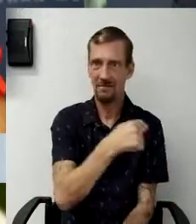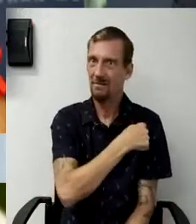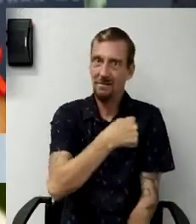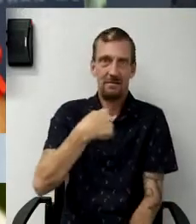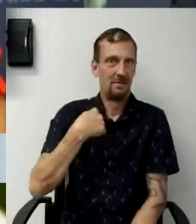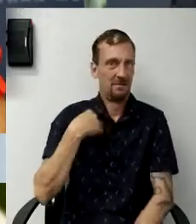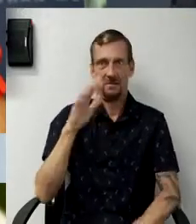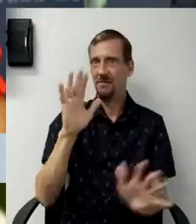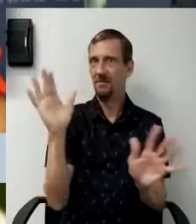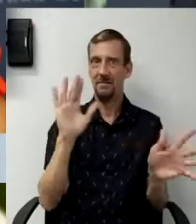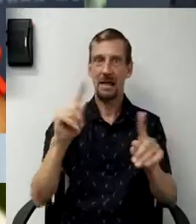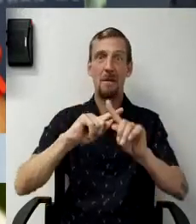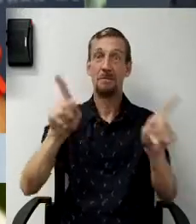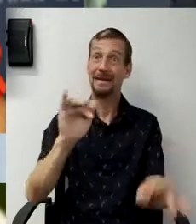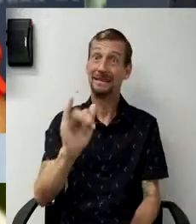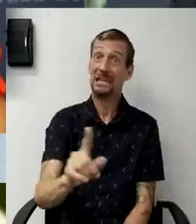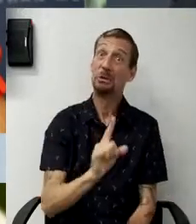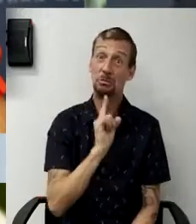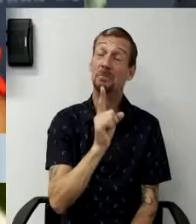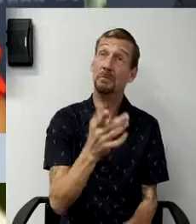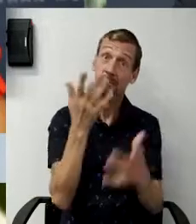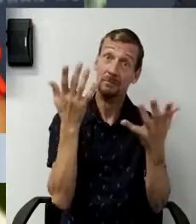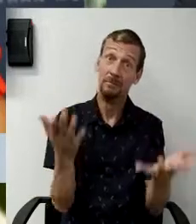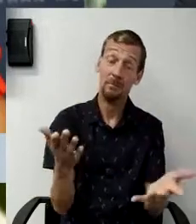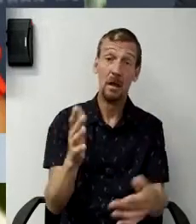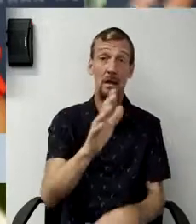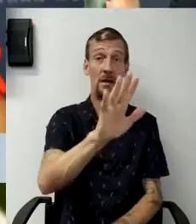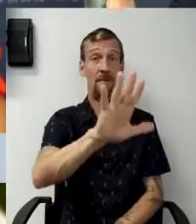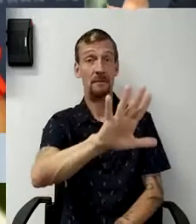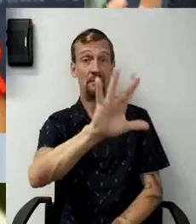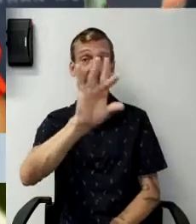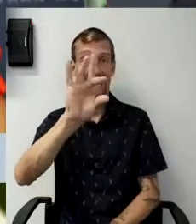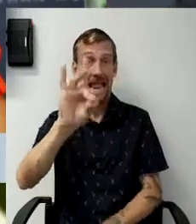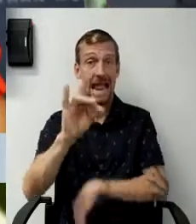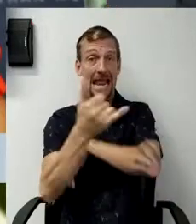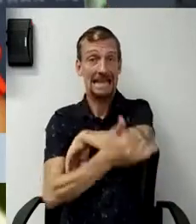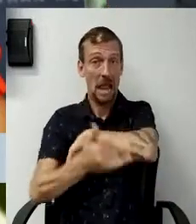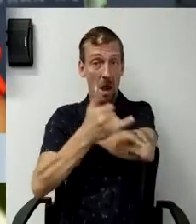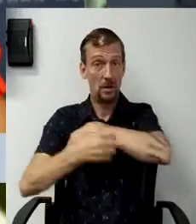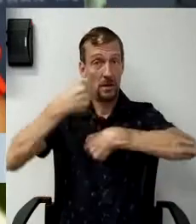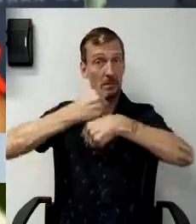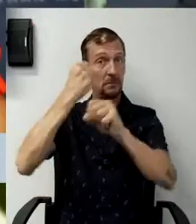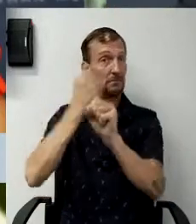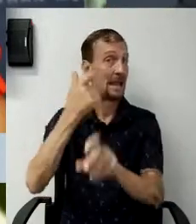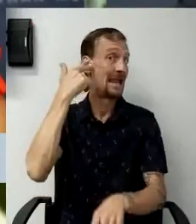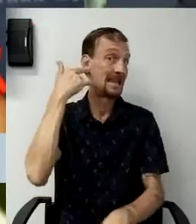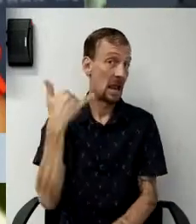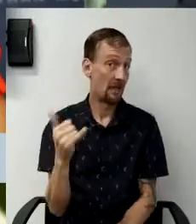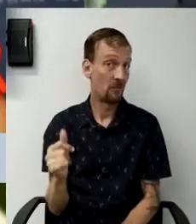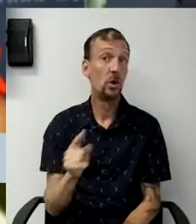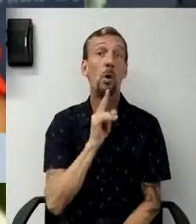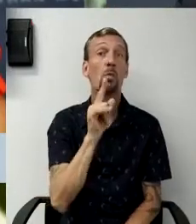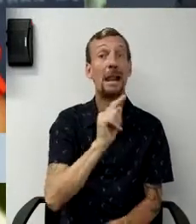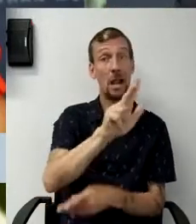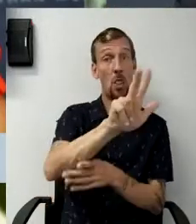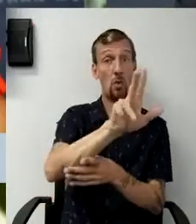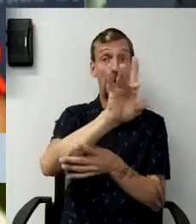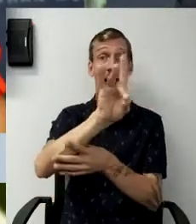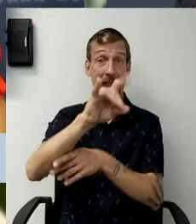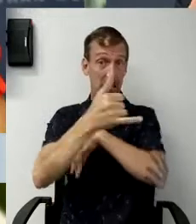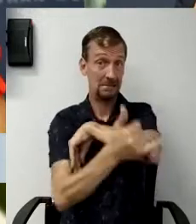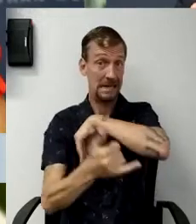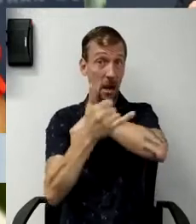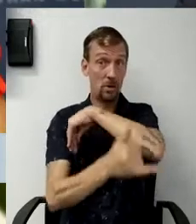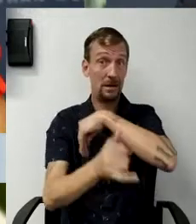national basis, but it is the reality. 58 counties make up the state of California, and right now 38 of them are